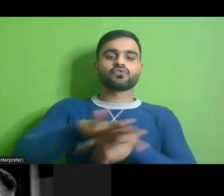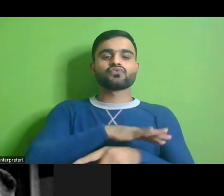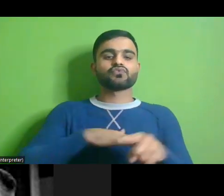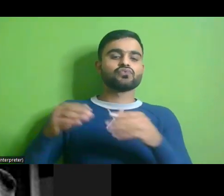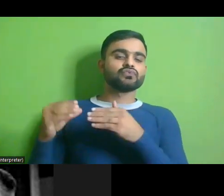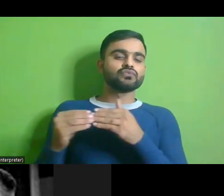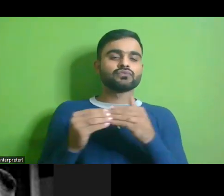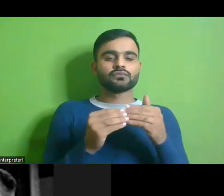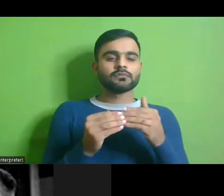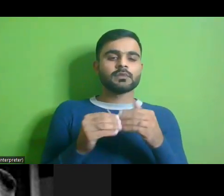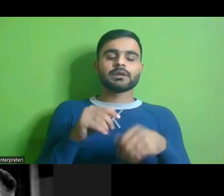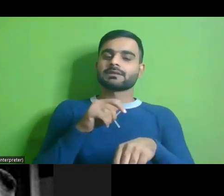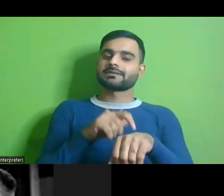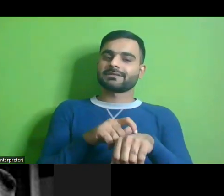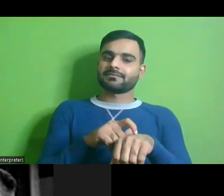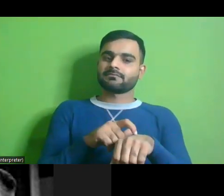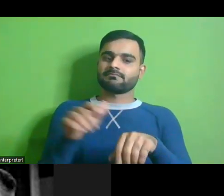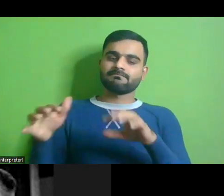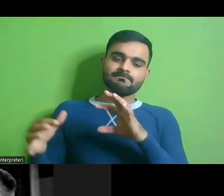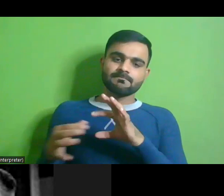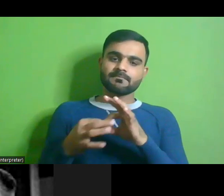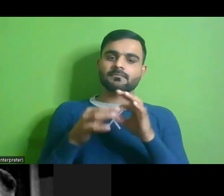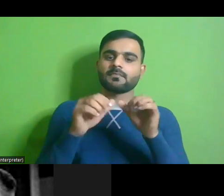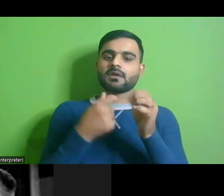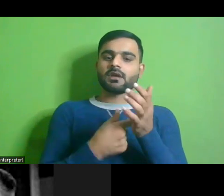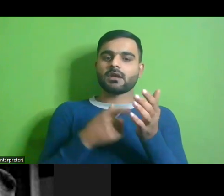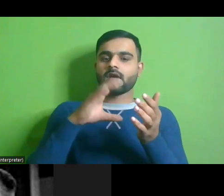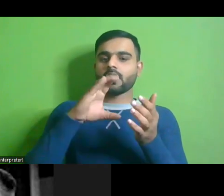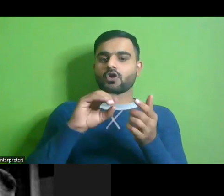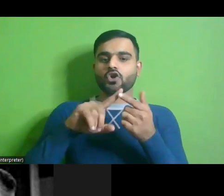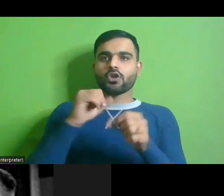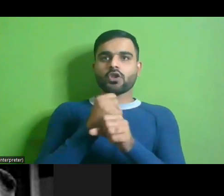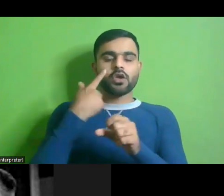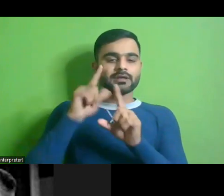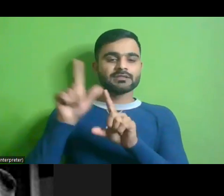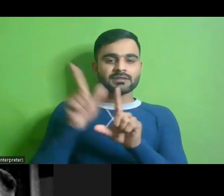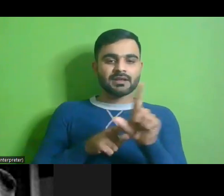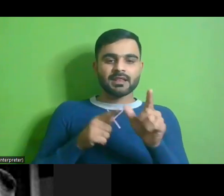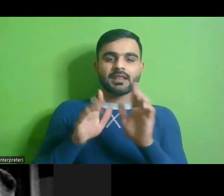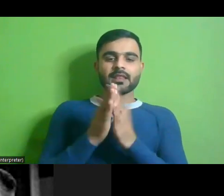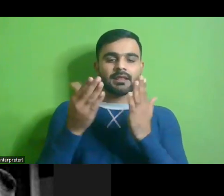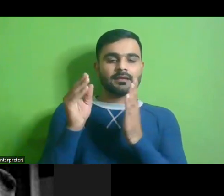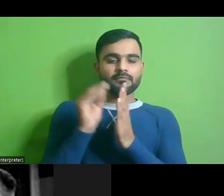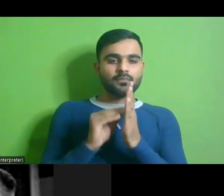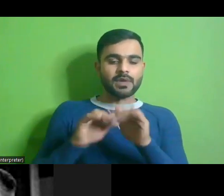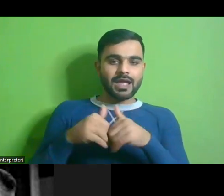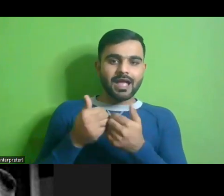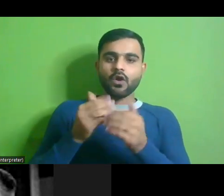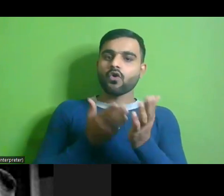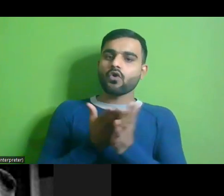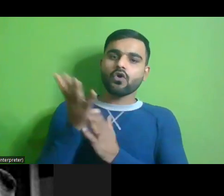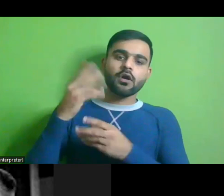through time into the archaeological record and show how we have always